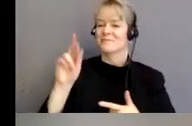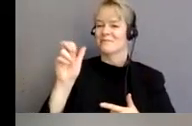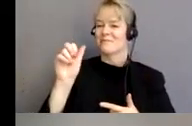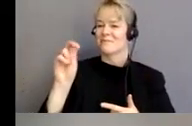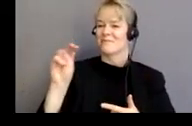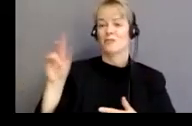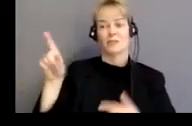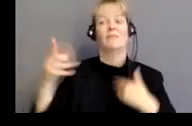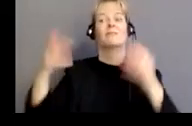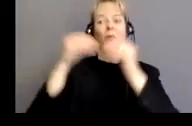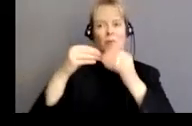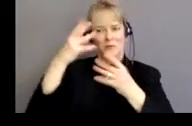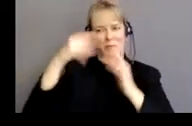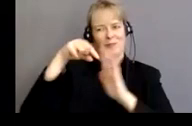Rianne.